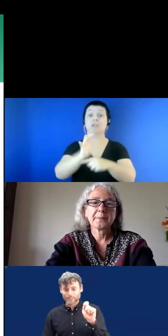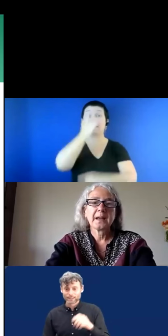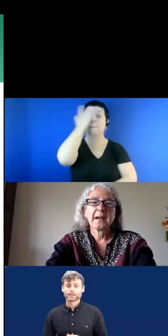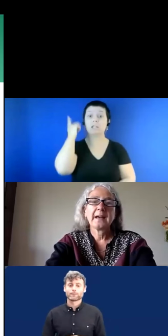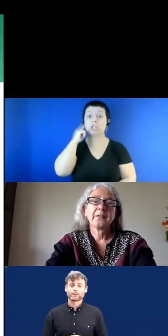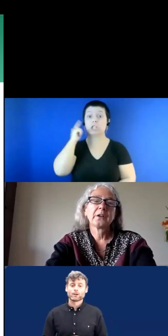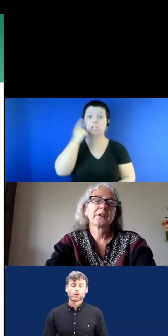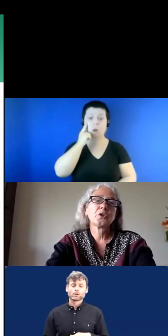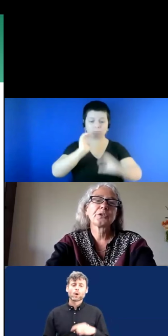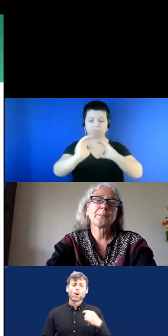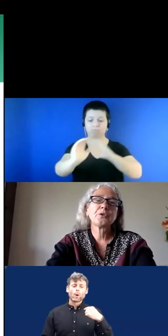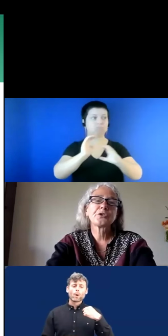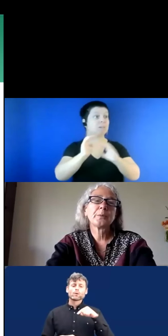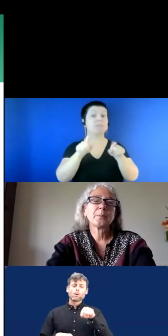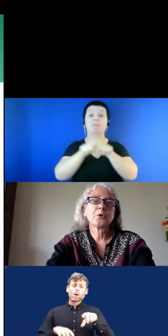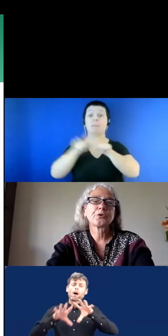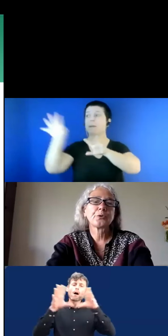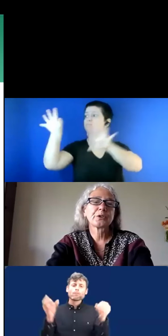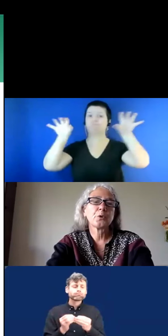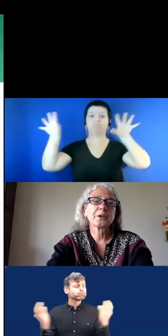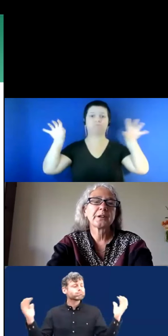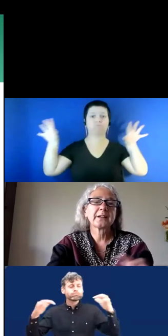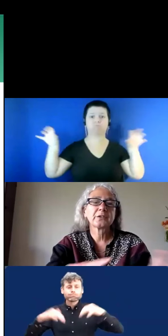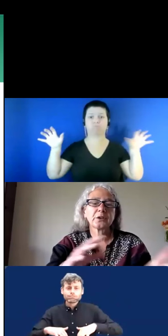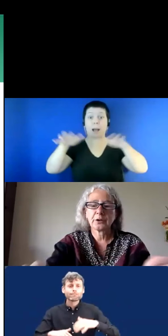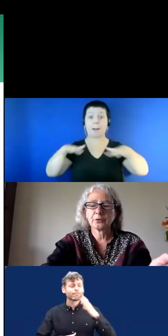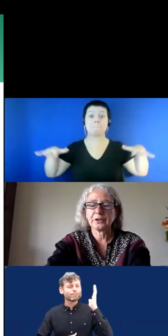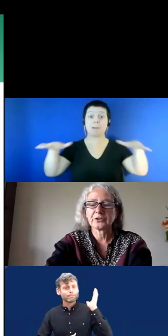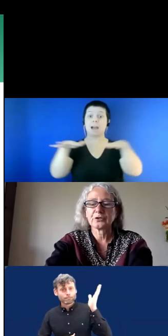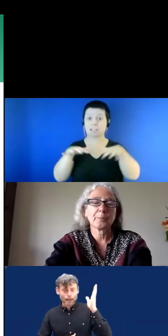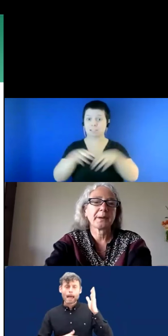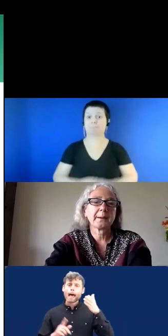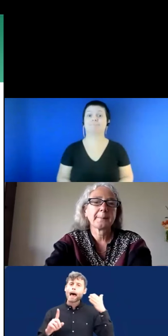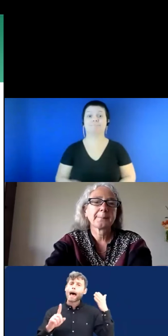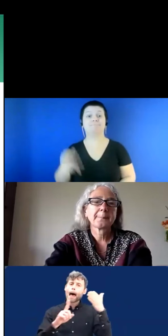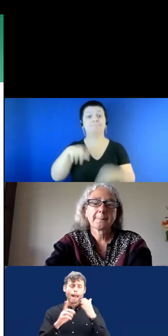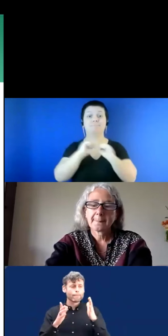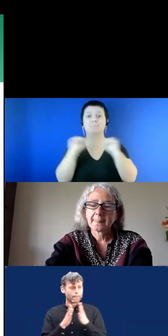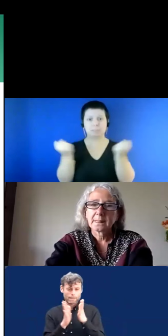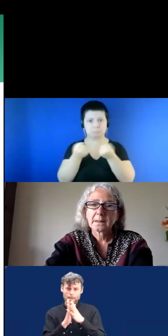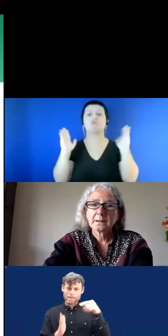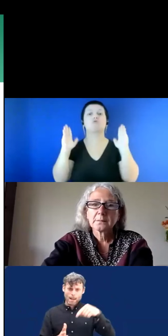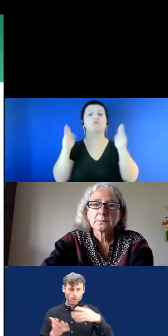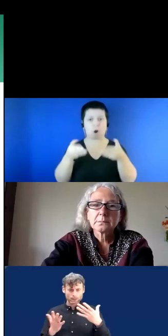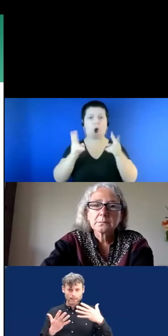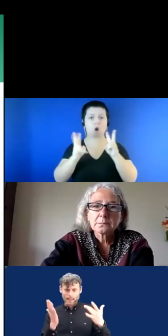environment. And this whole symposium also is organized around this topic.